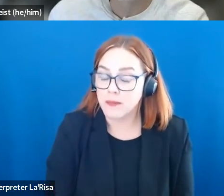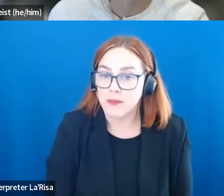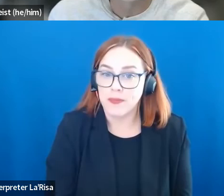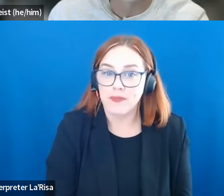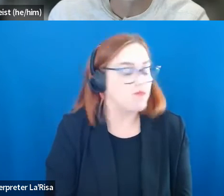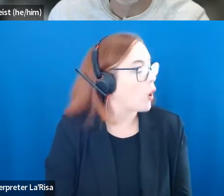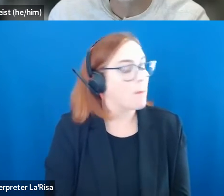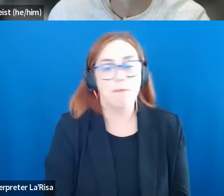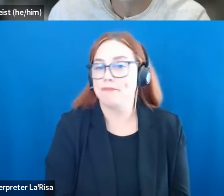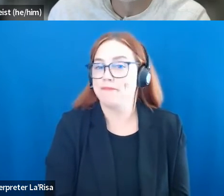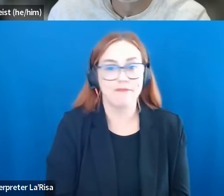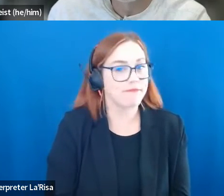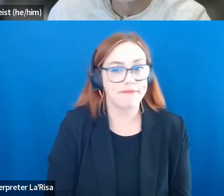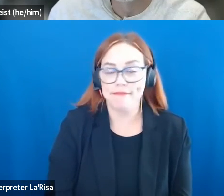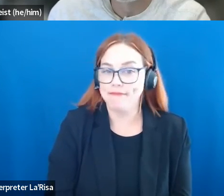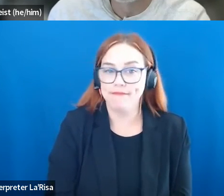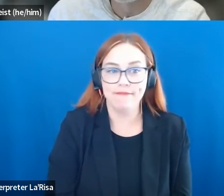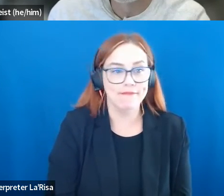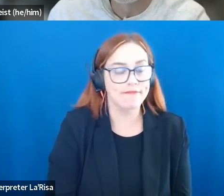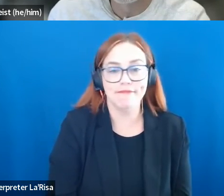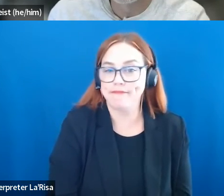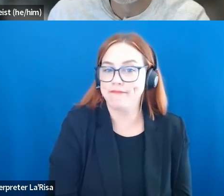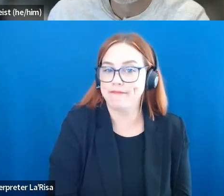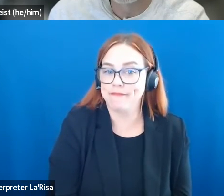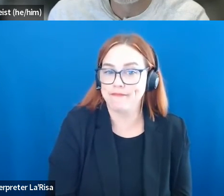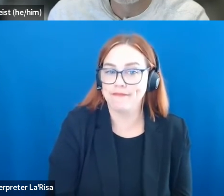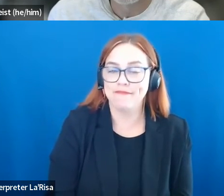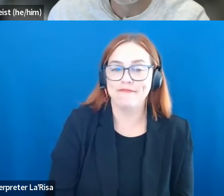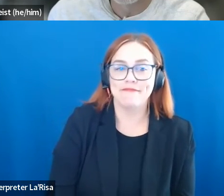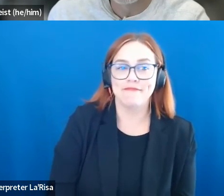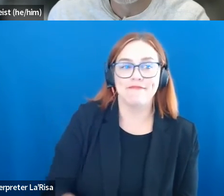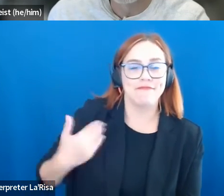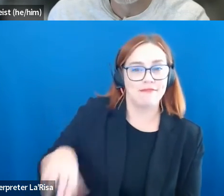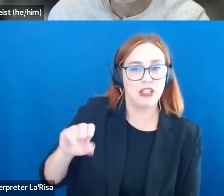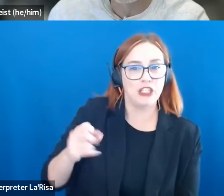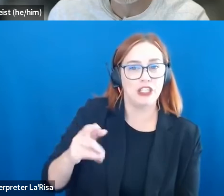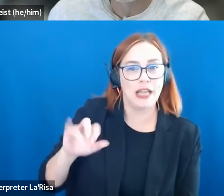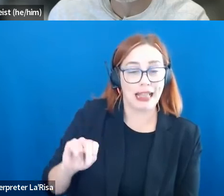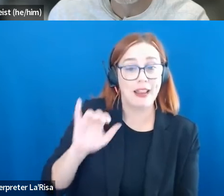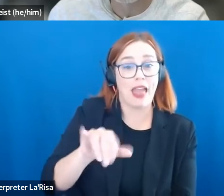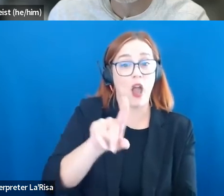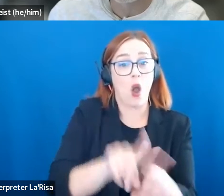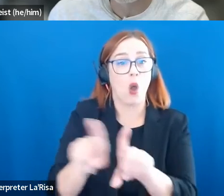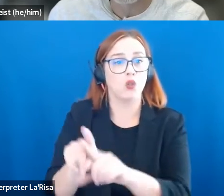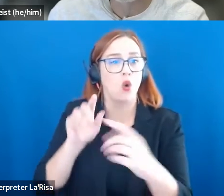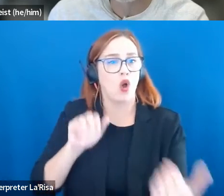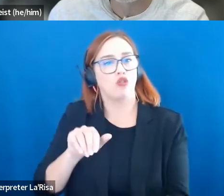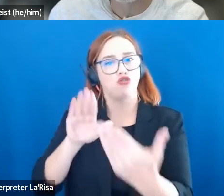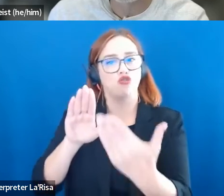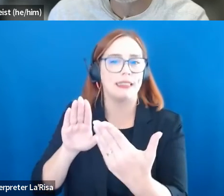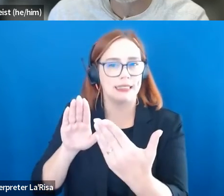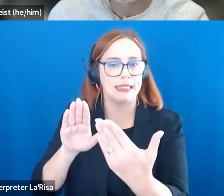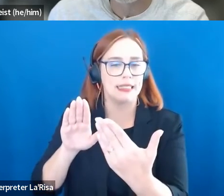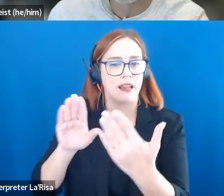No, I have nothing else to add. And I think this is Shaylin that also addresses the additional question, on a